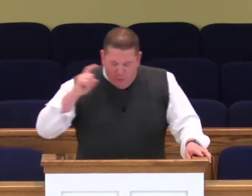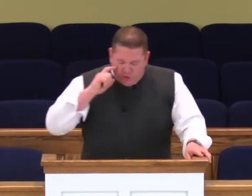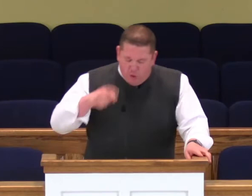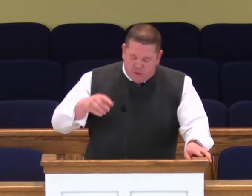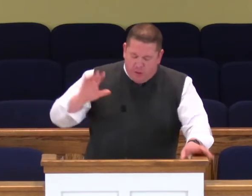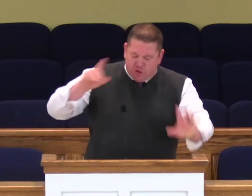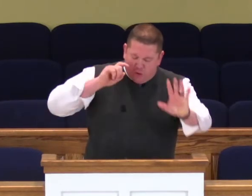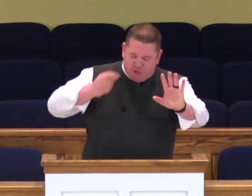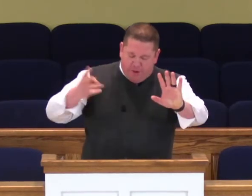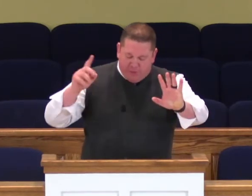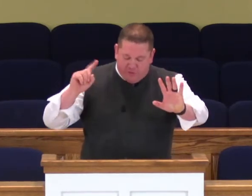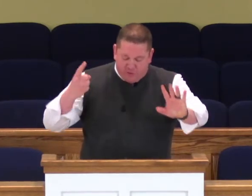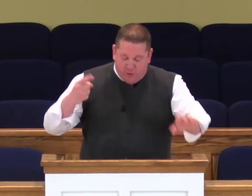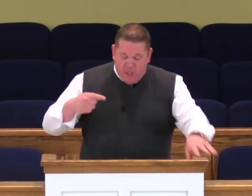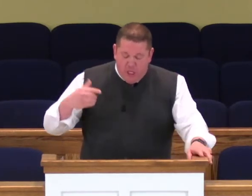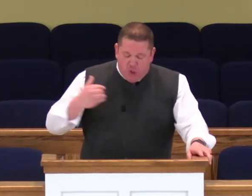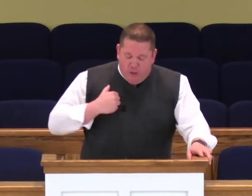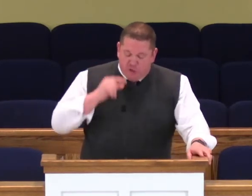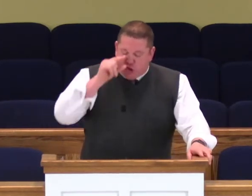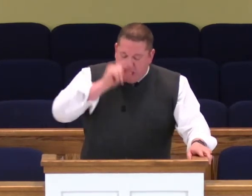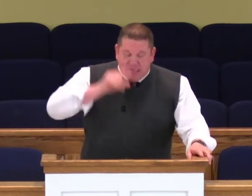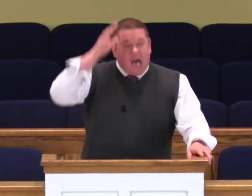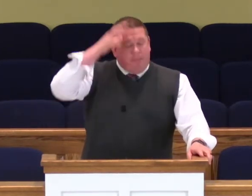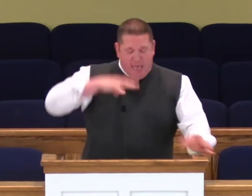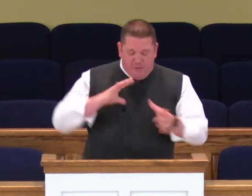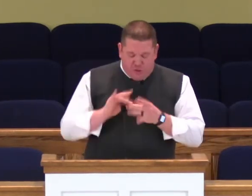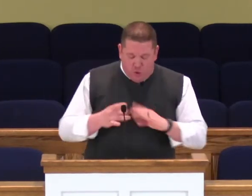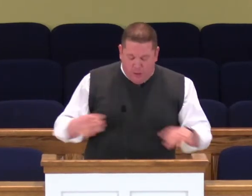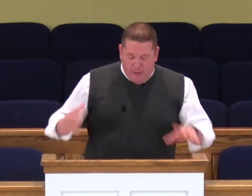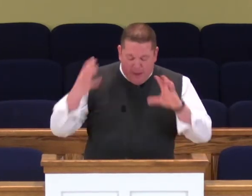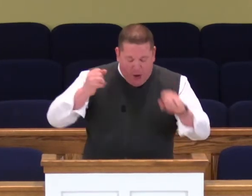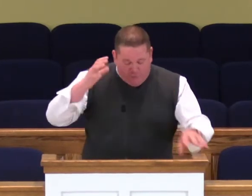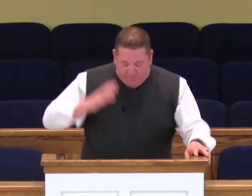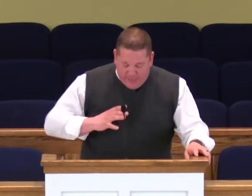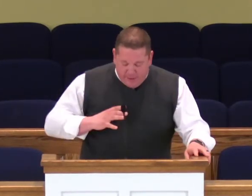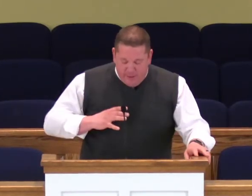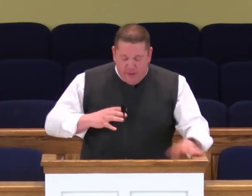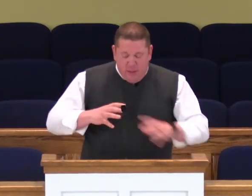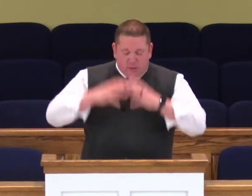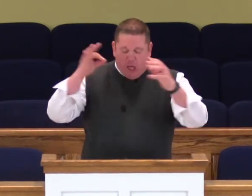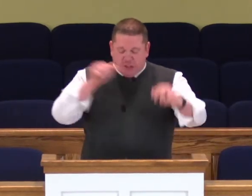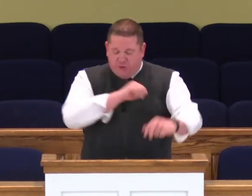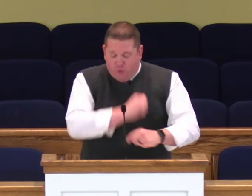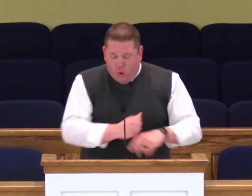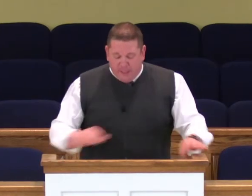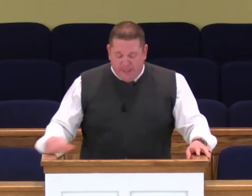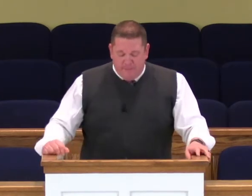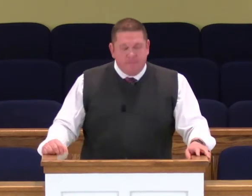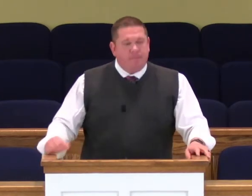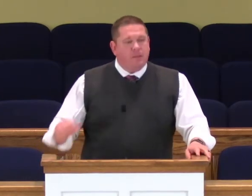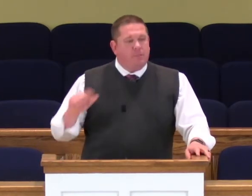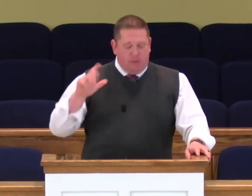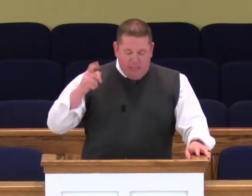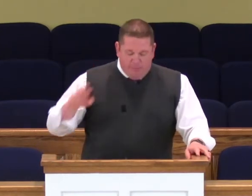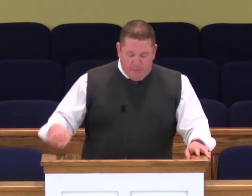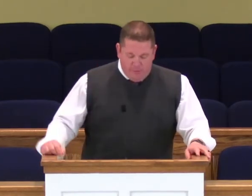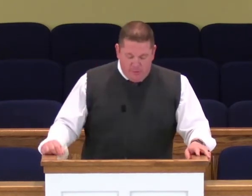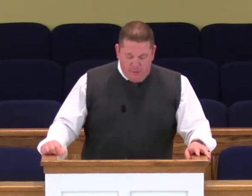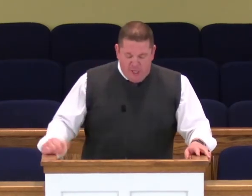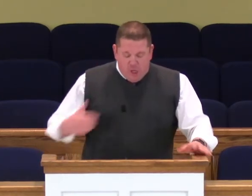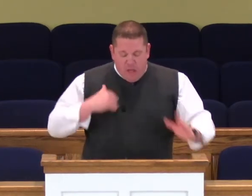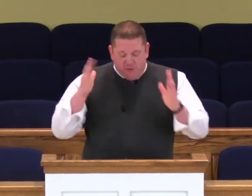Number one, I want you to notice a couple things. First of all, you have a Gentile man in this story, powerful man, lots of authority, but a